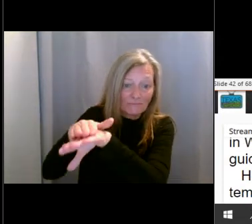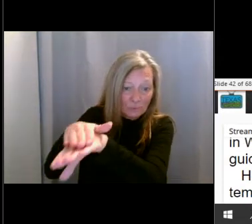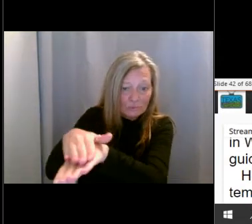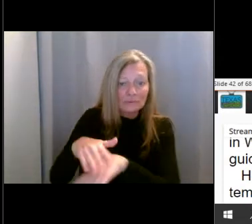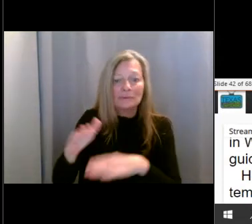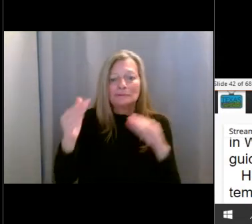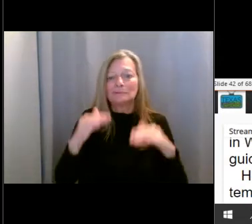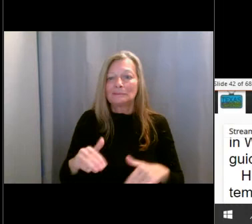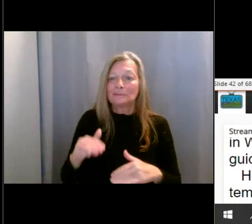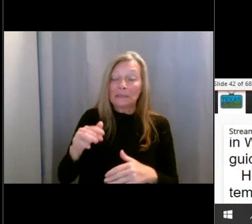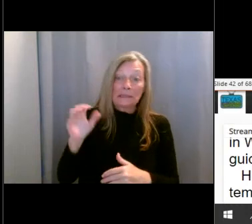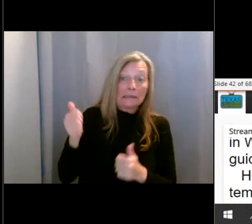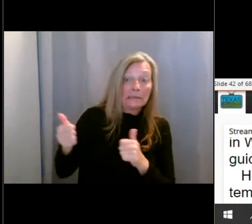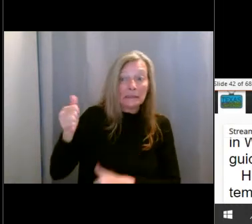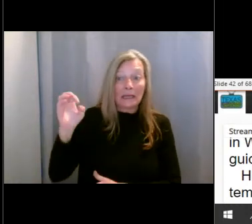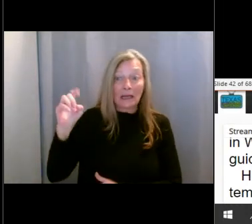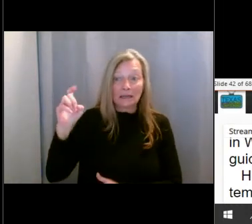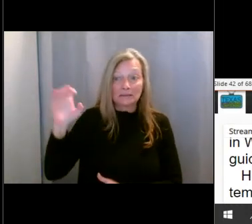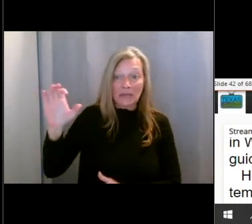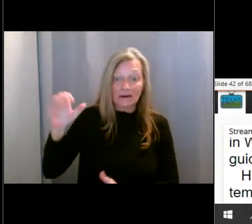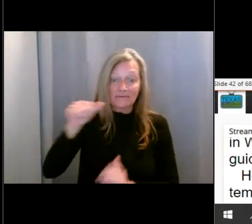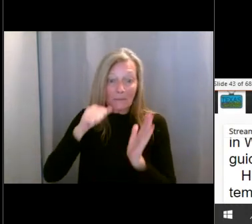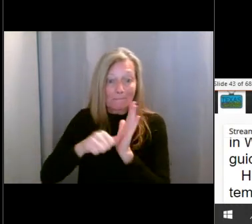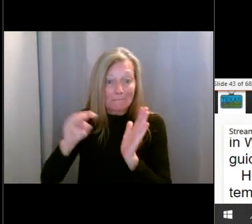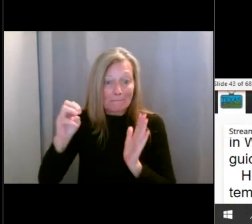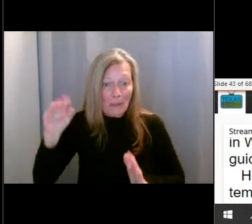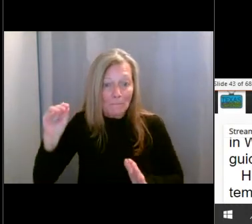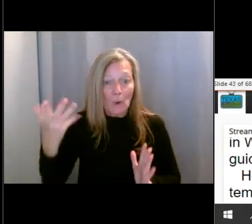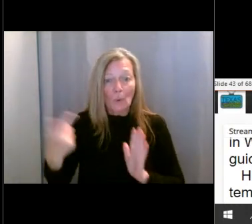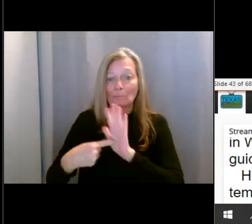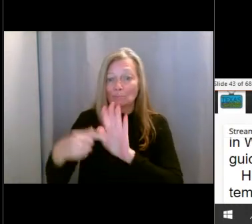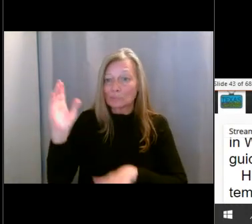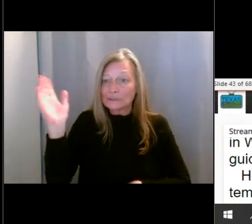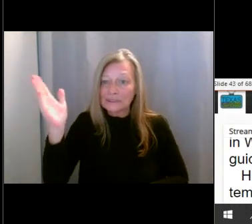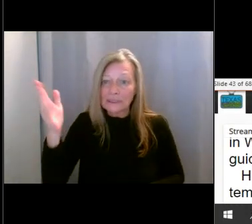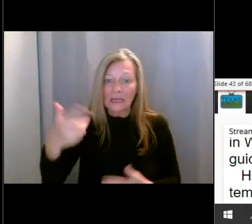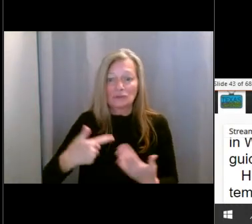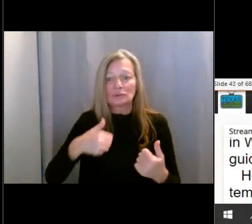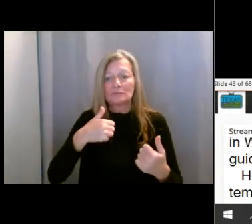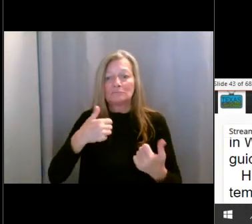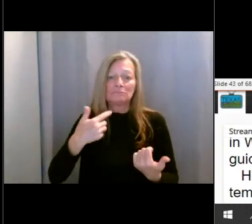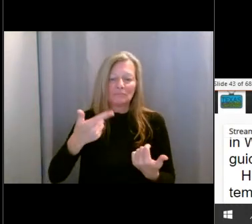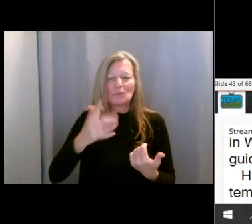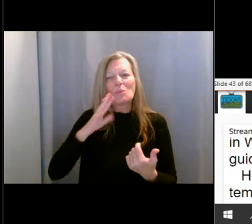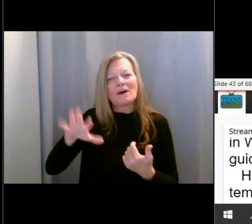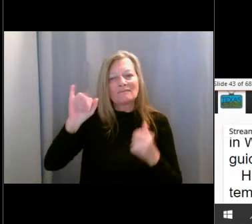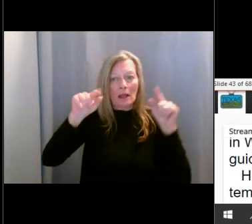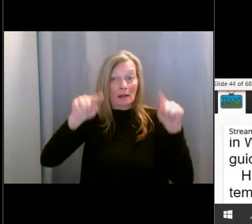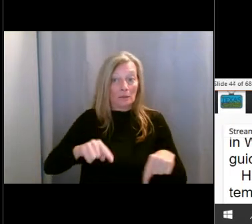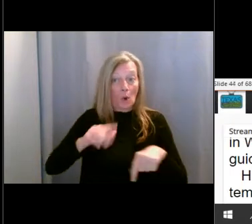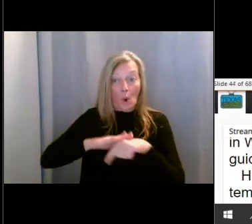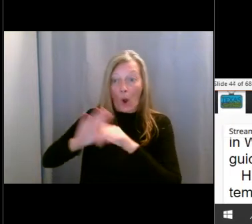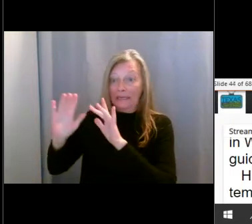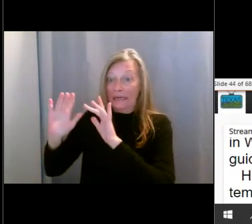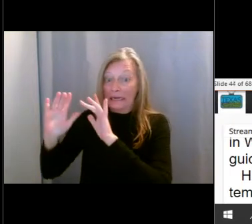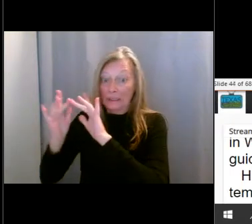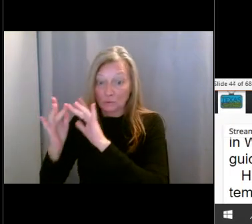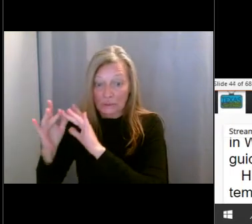stationery. And again, you'll find these on the intranet. There's, again, letterhead in black and